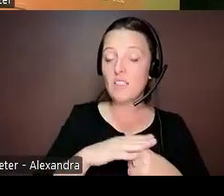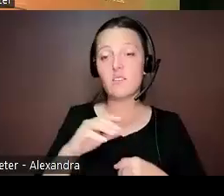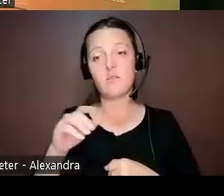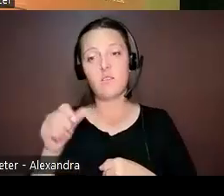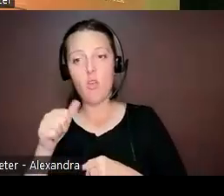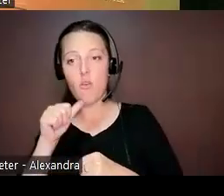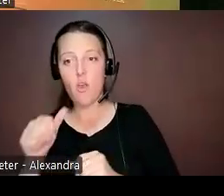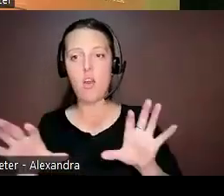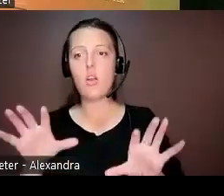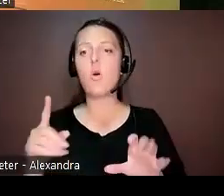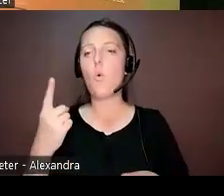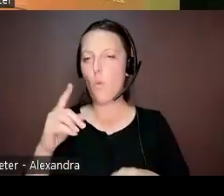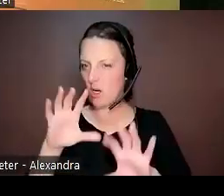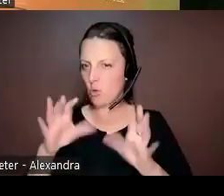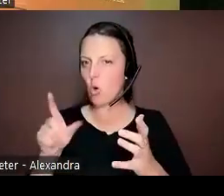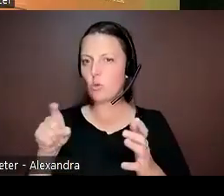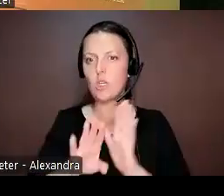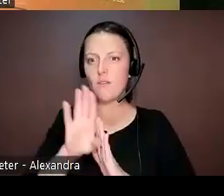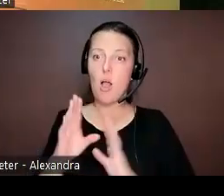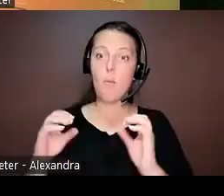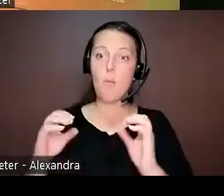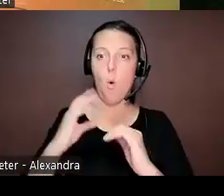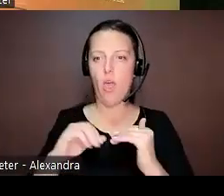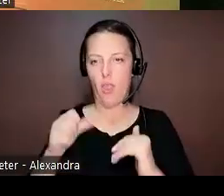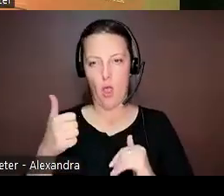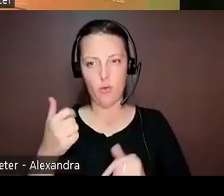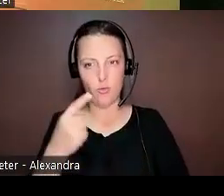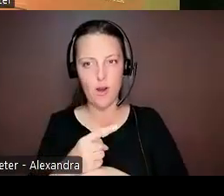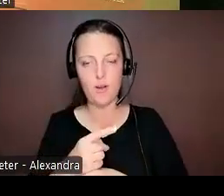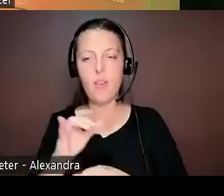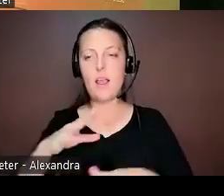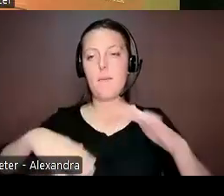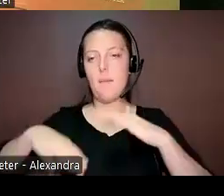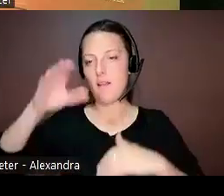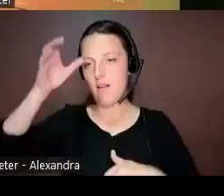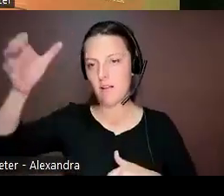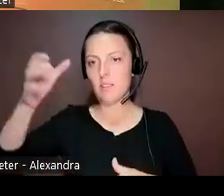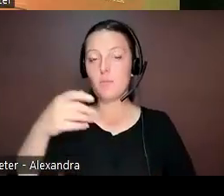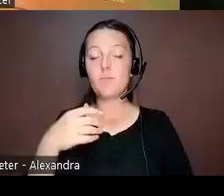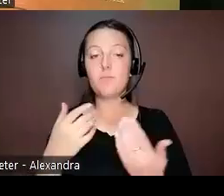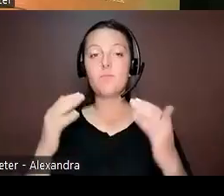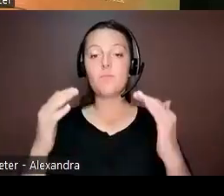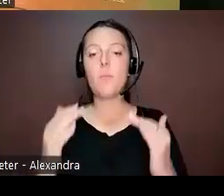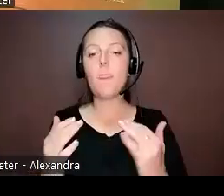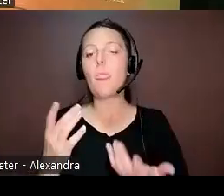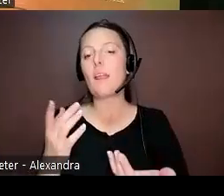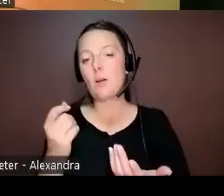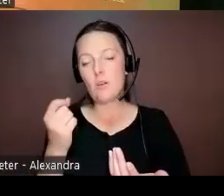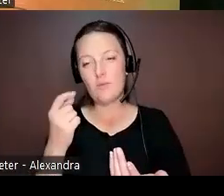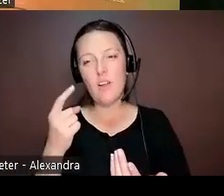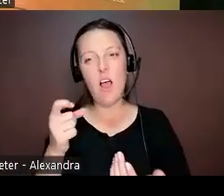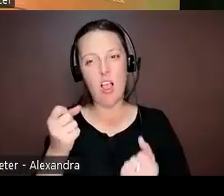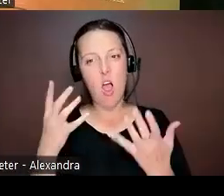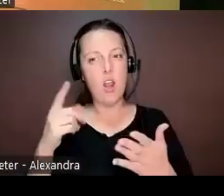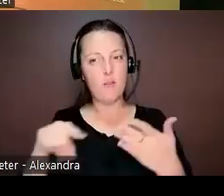it. But there are a lot of criticism at that time as well. The lack of definition was one of them because people